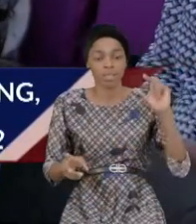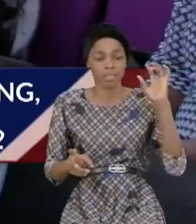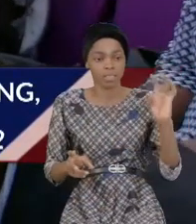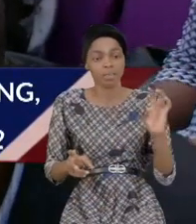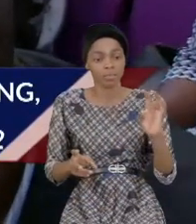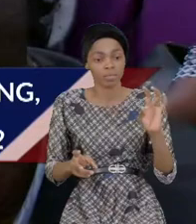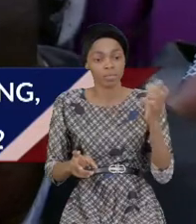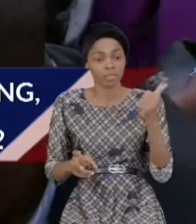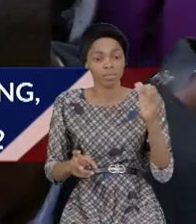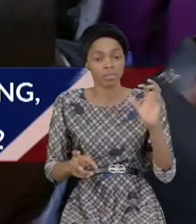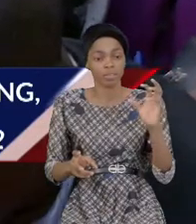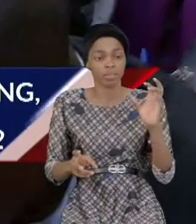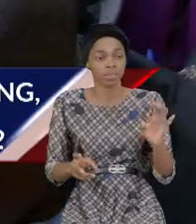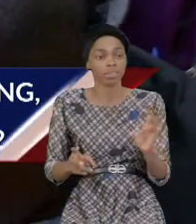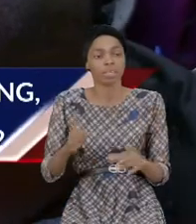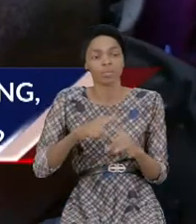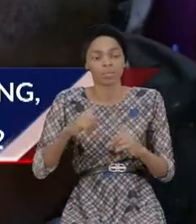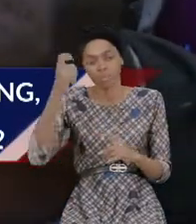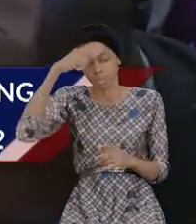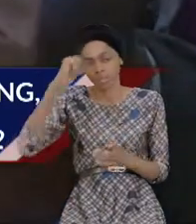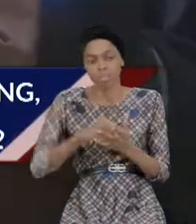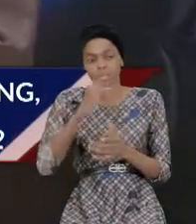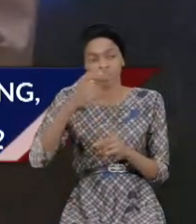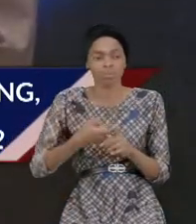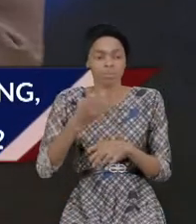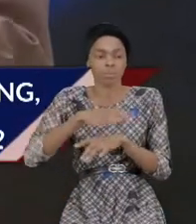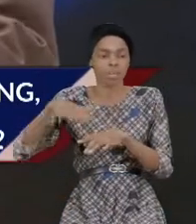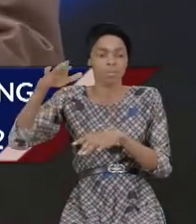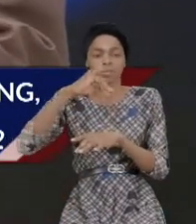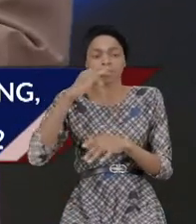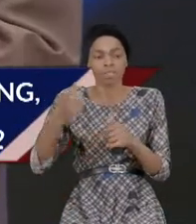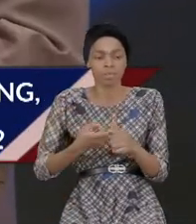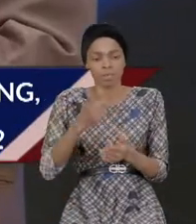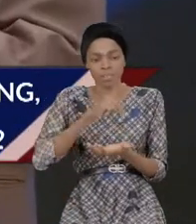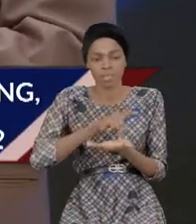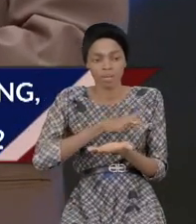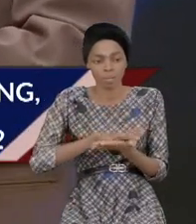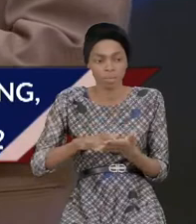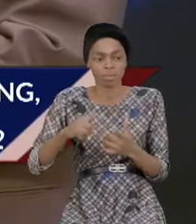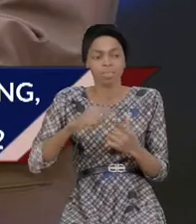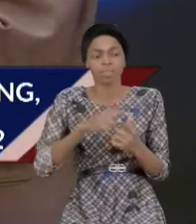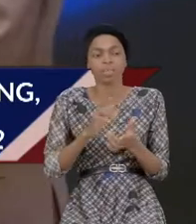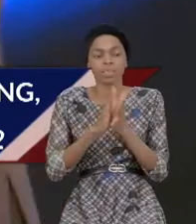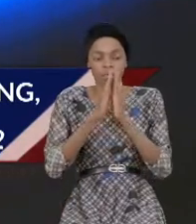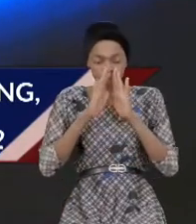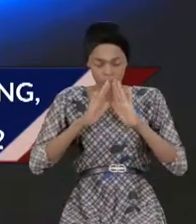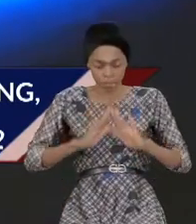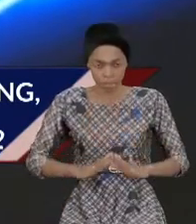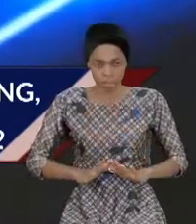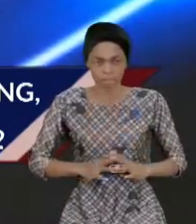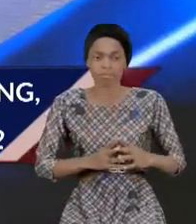wisdom that is from above is first pure, then peaceable,